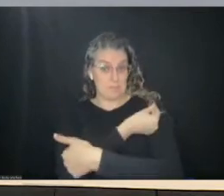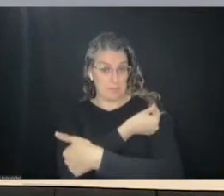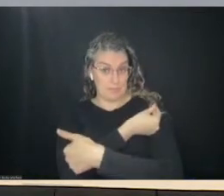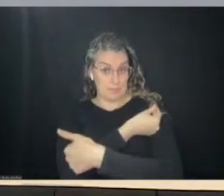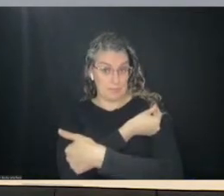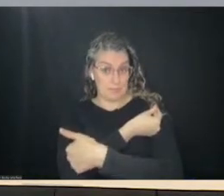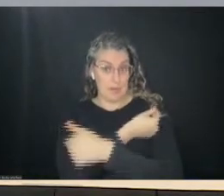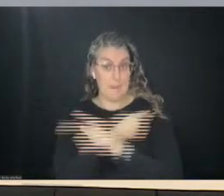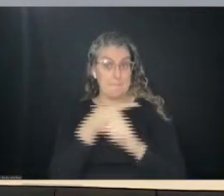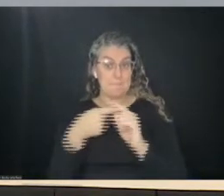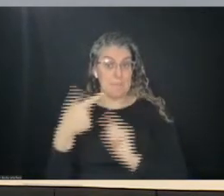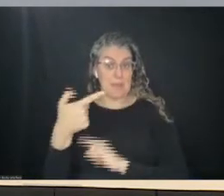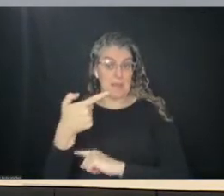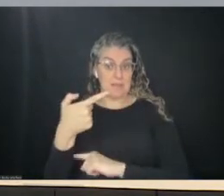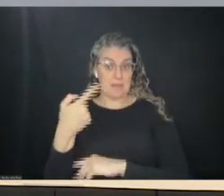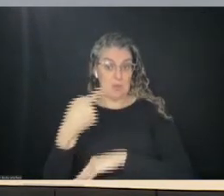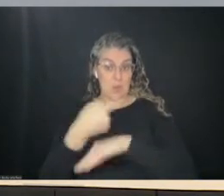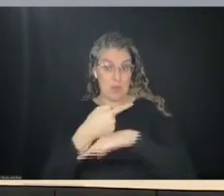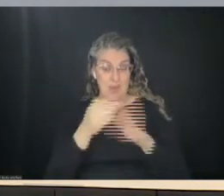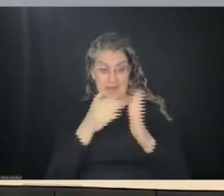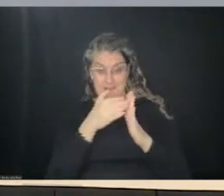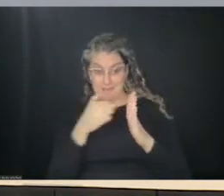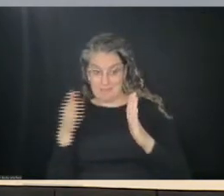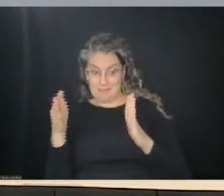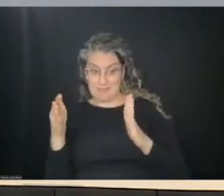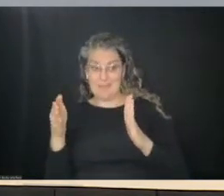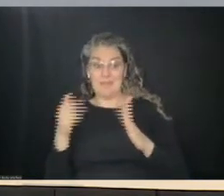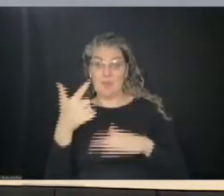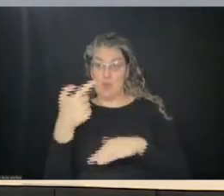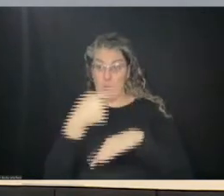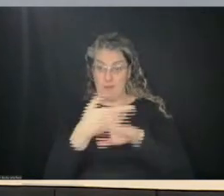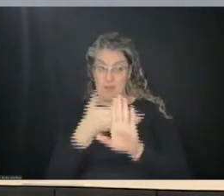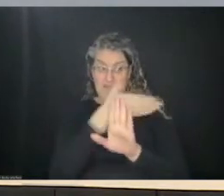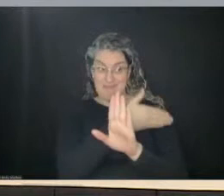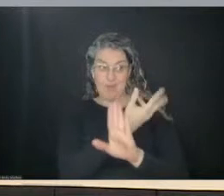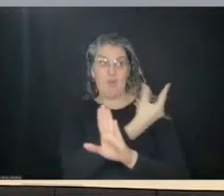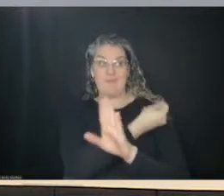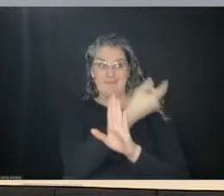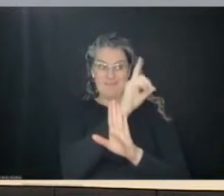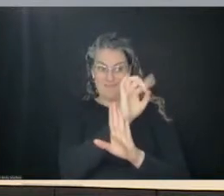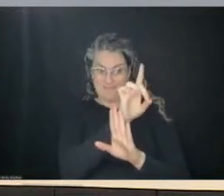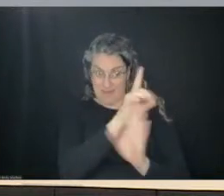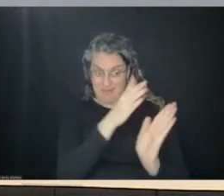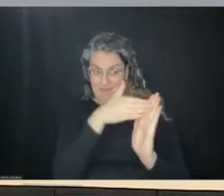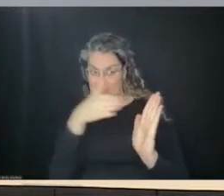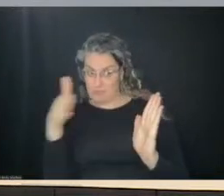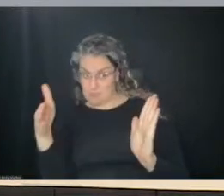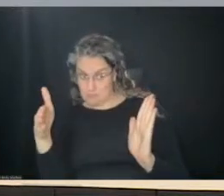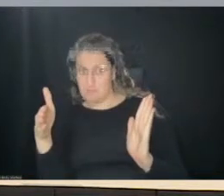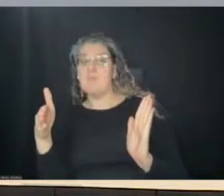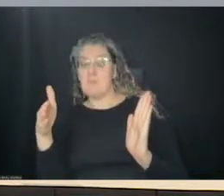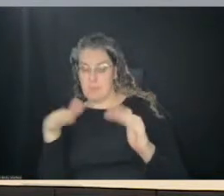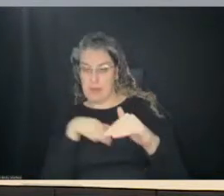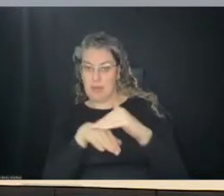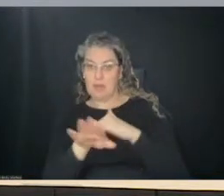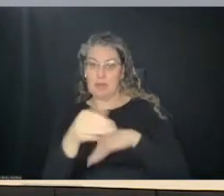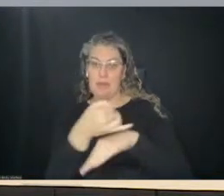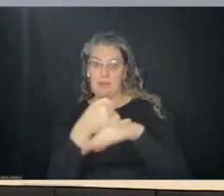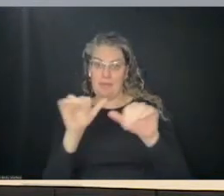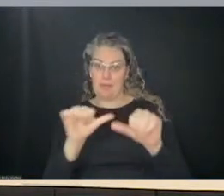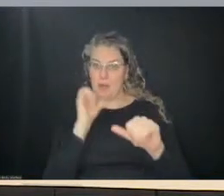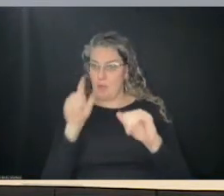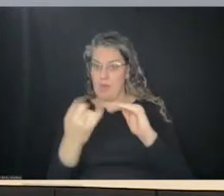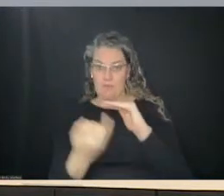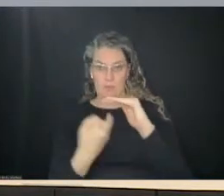days to allow their immune response really to develop. Currently, there's no vaccine approved for children under the age